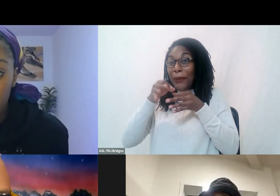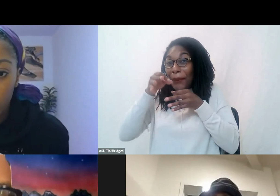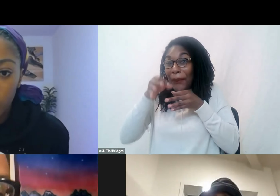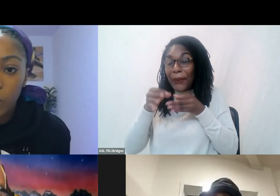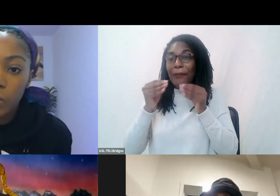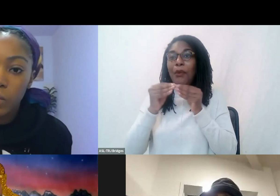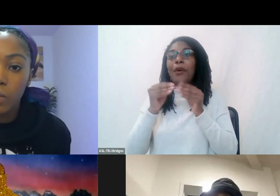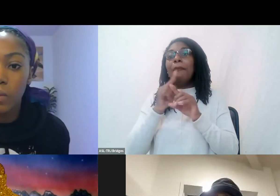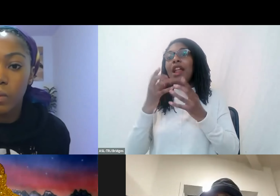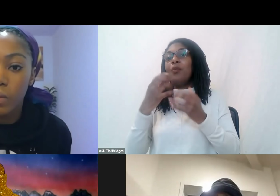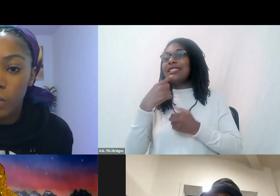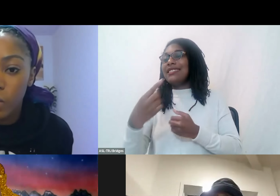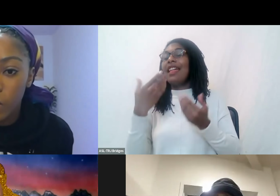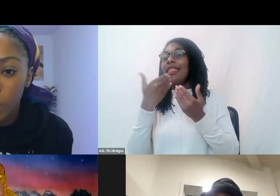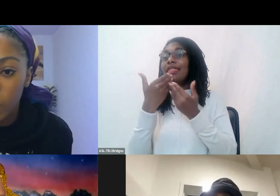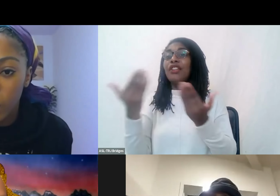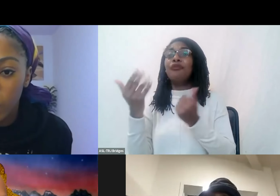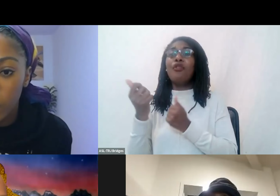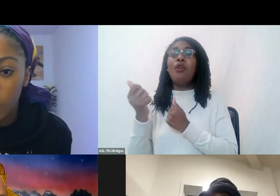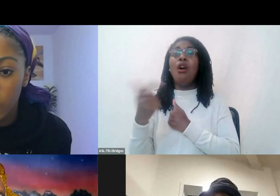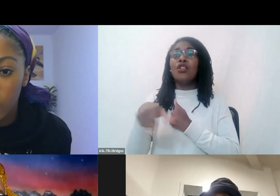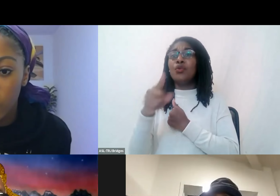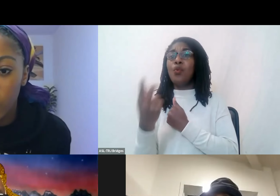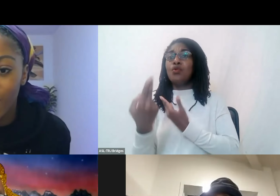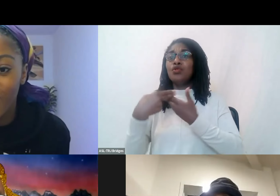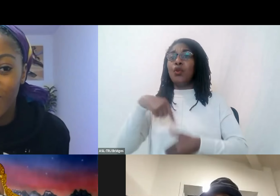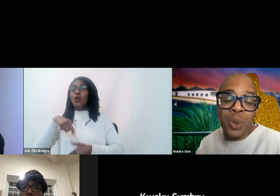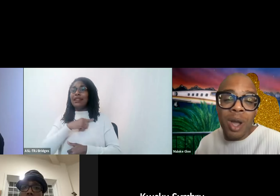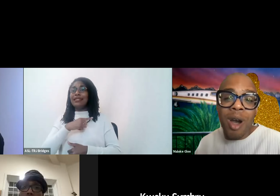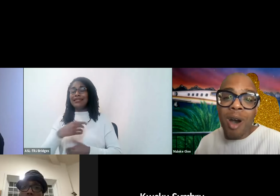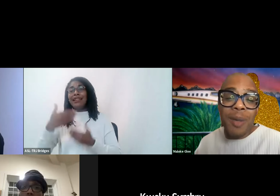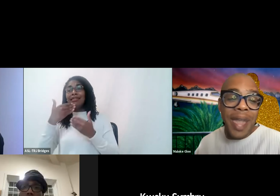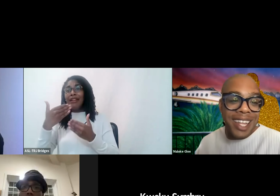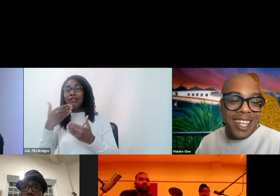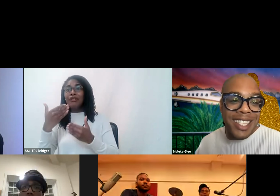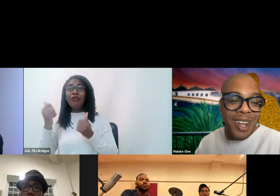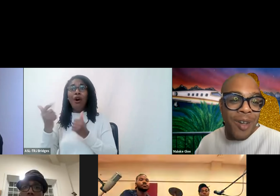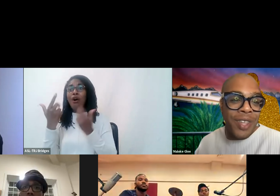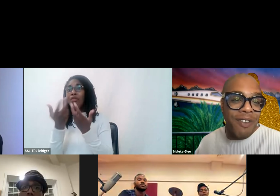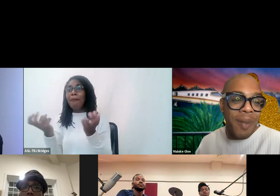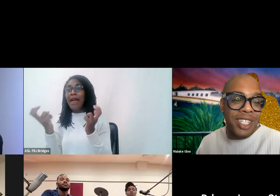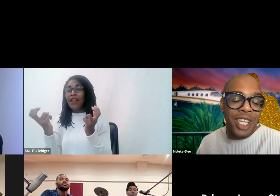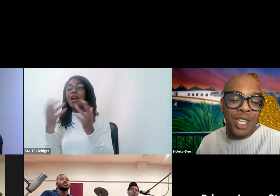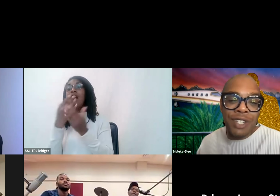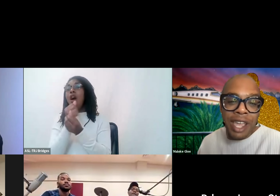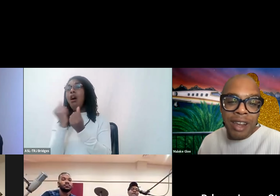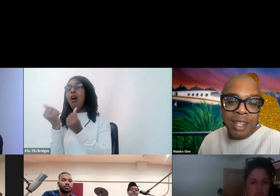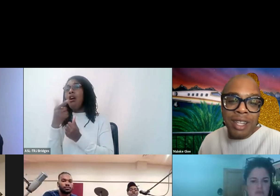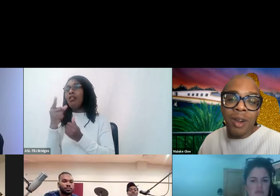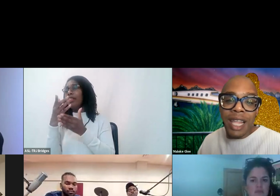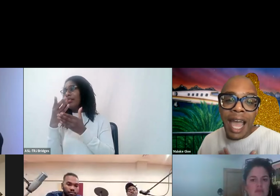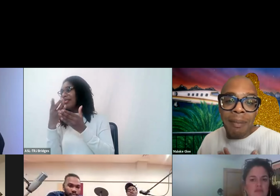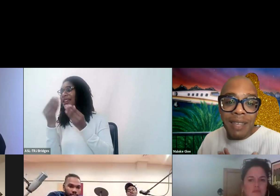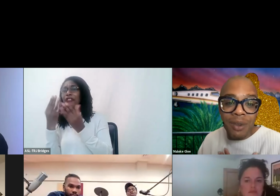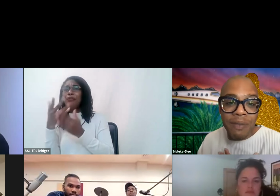do wanna say thank you to all who have joined us in the audience. A big thank you to all the panelists and all the information that you've shared